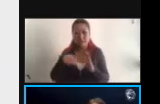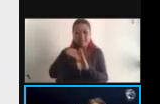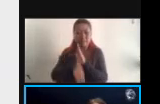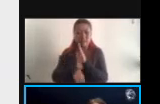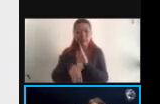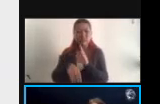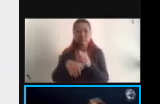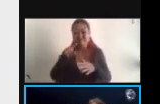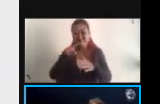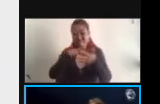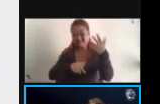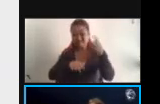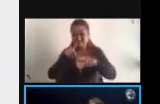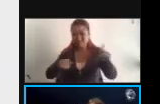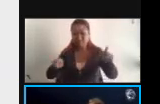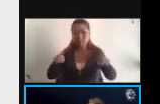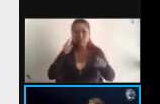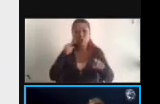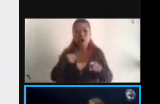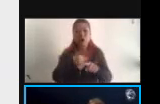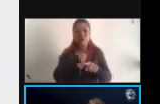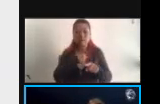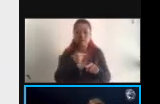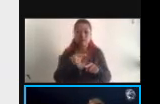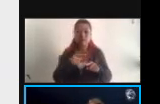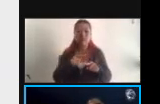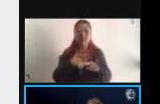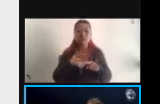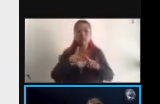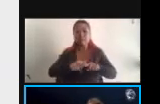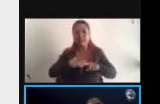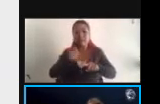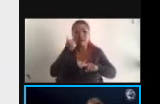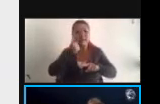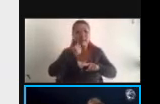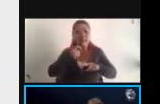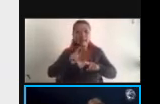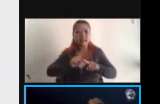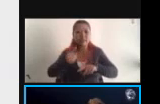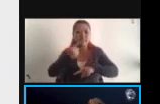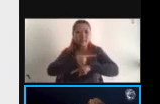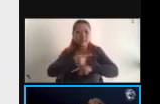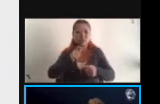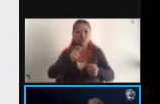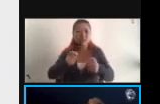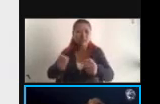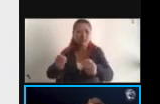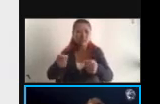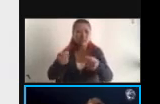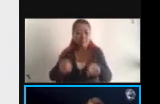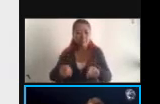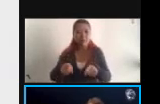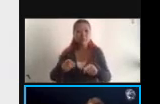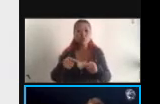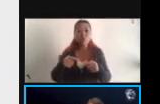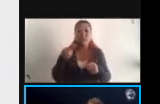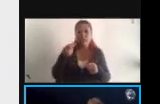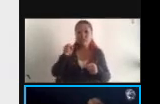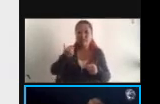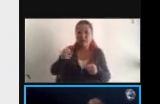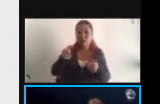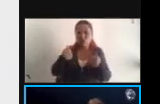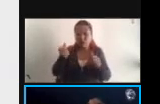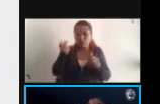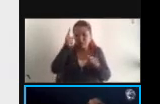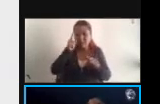even for us, one day to the next change. And human systems integration is interested in trying to understand those